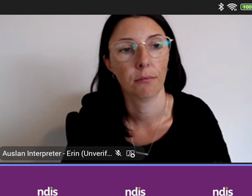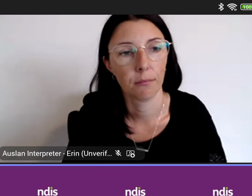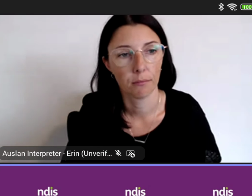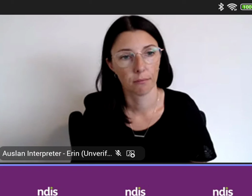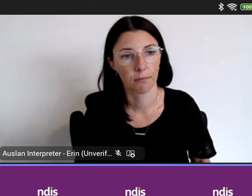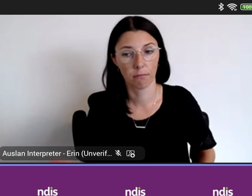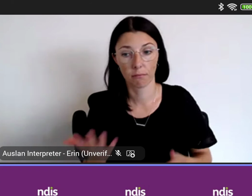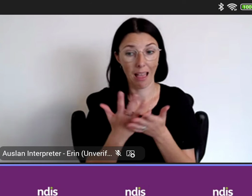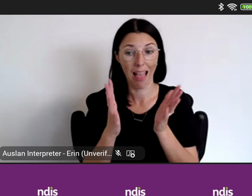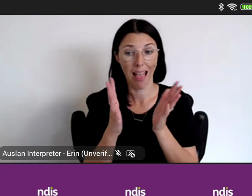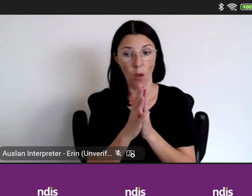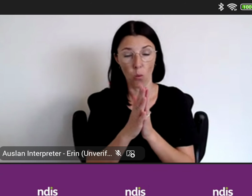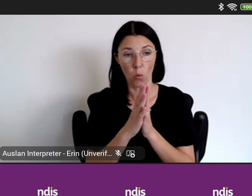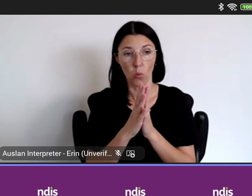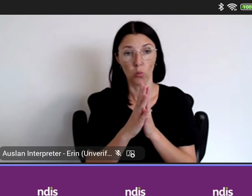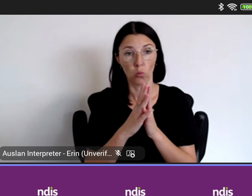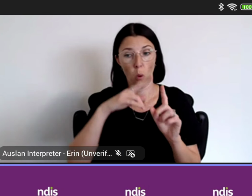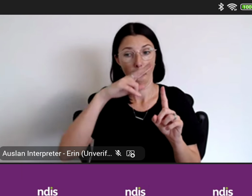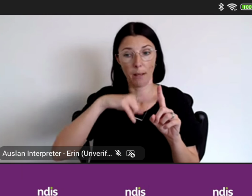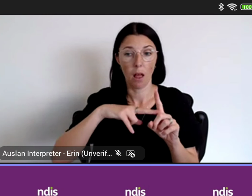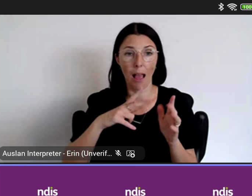How to apply to the NDIS.